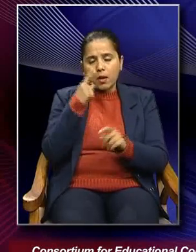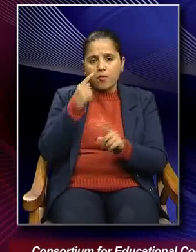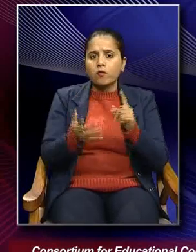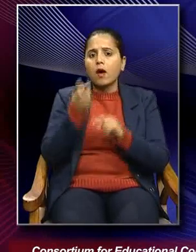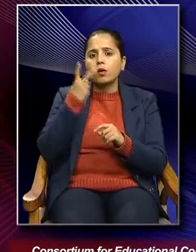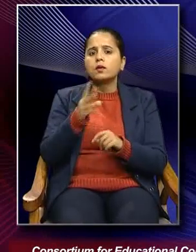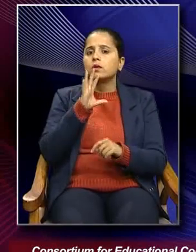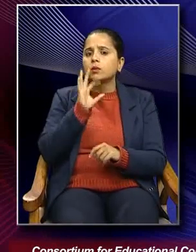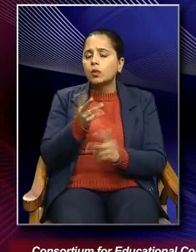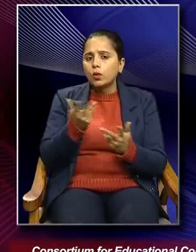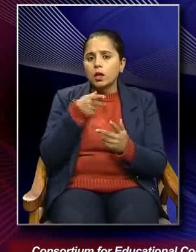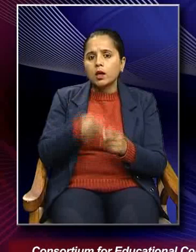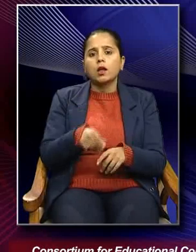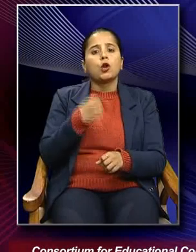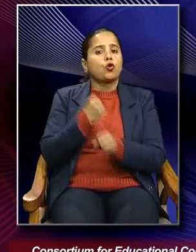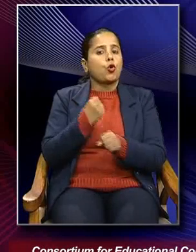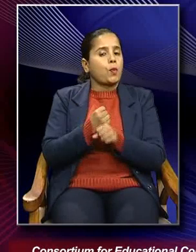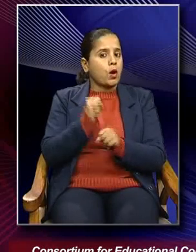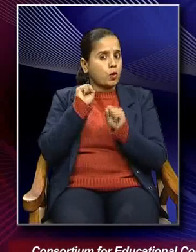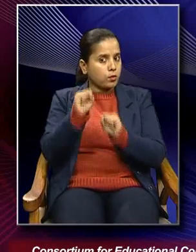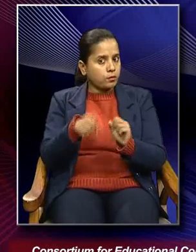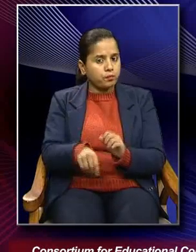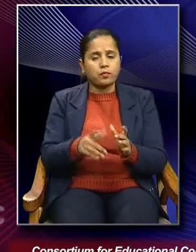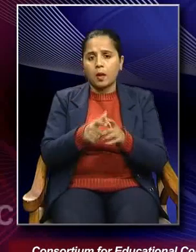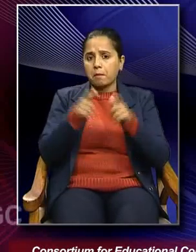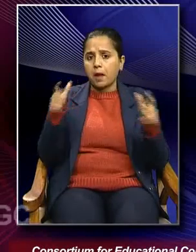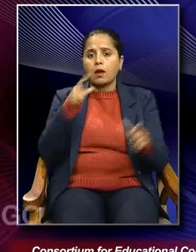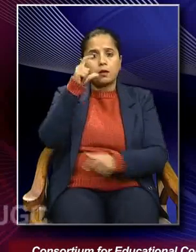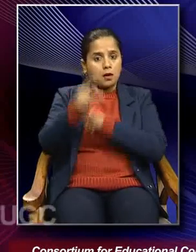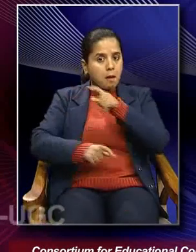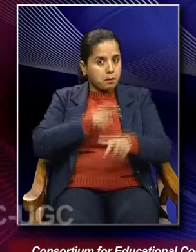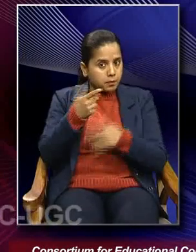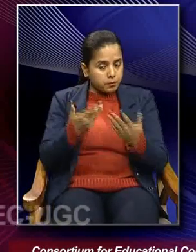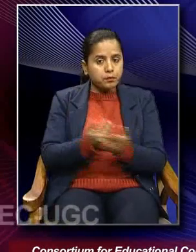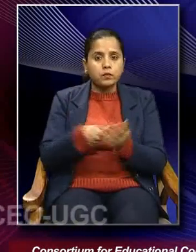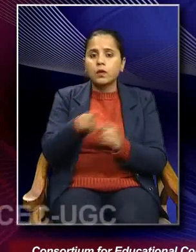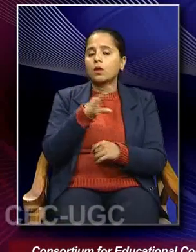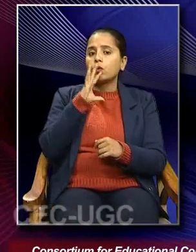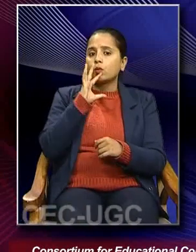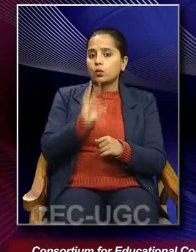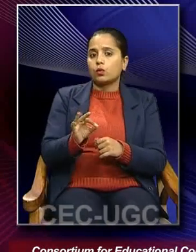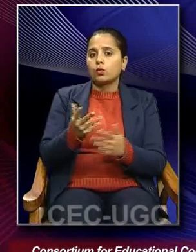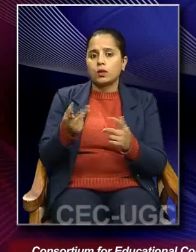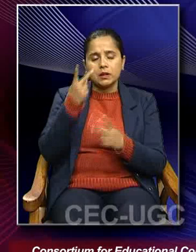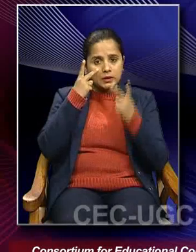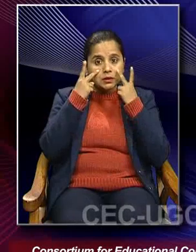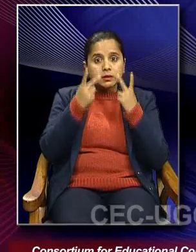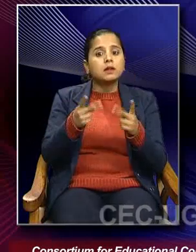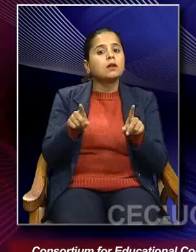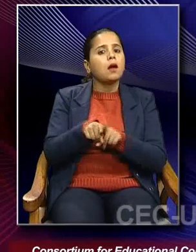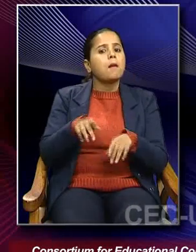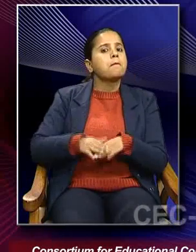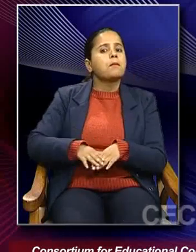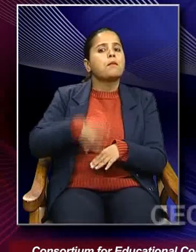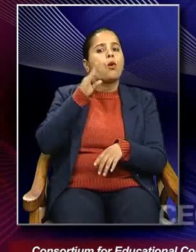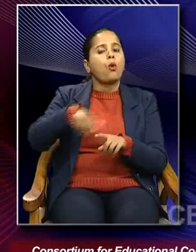realities such as government bureaucracy, large corporation, where reality is seen more out